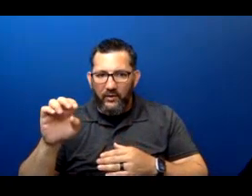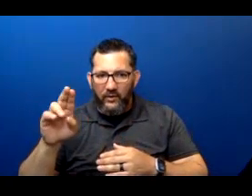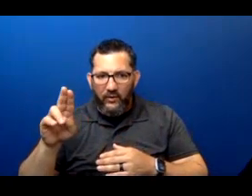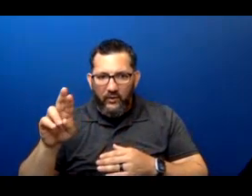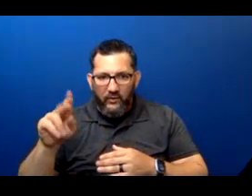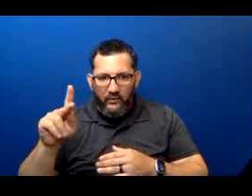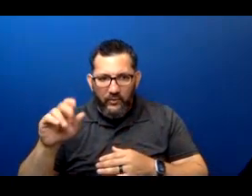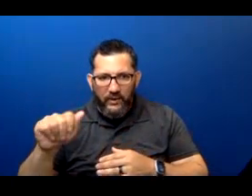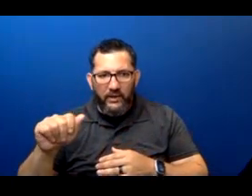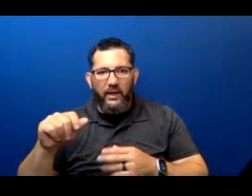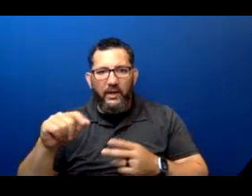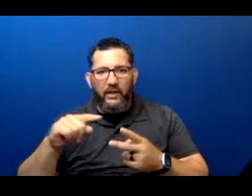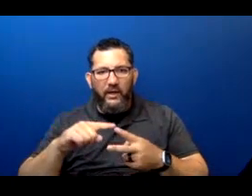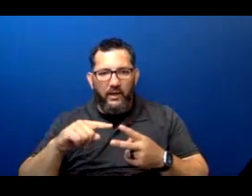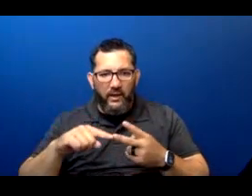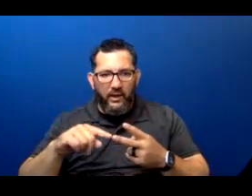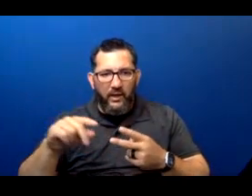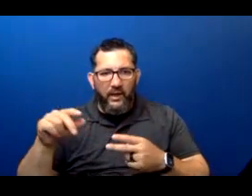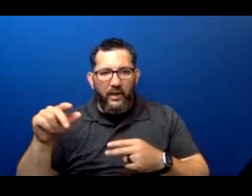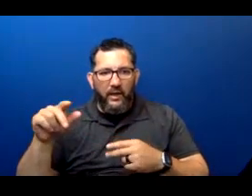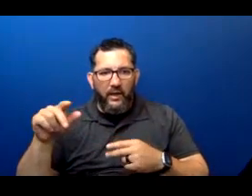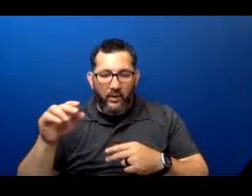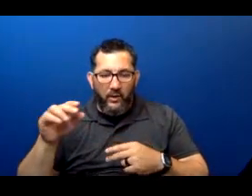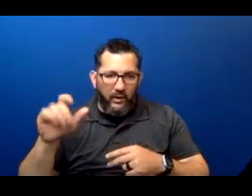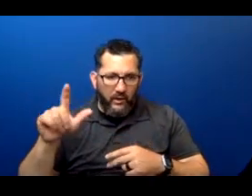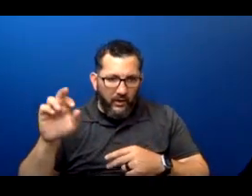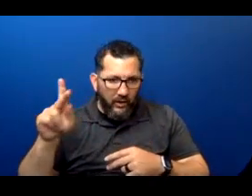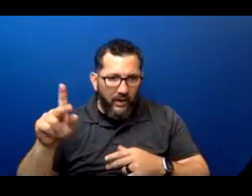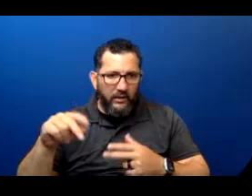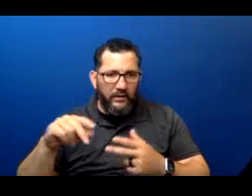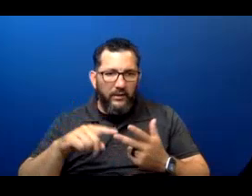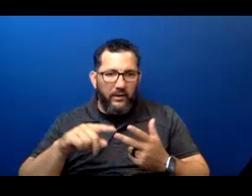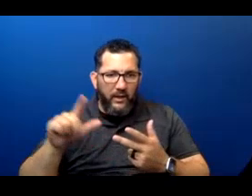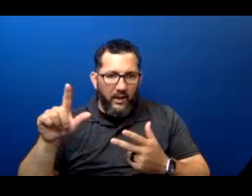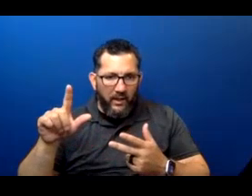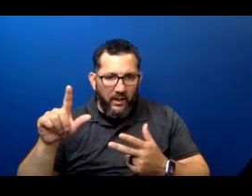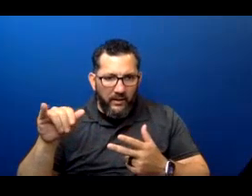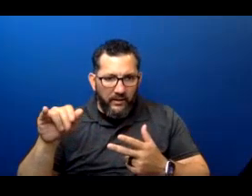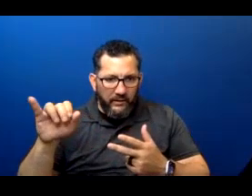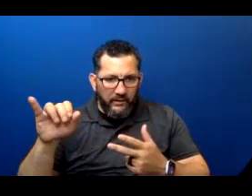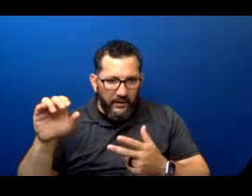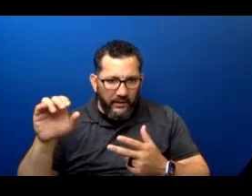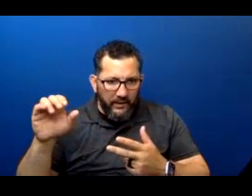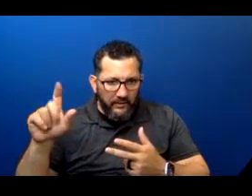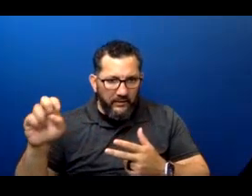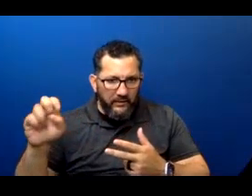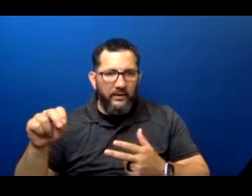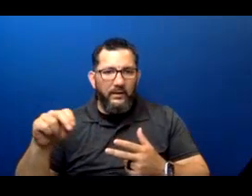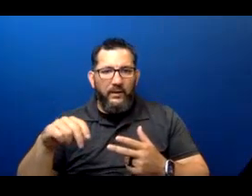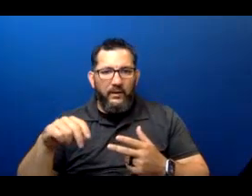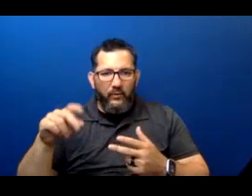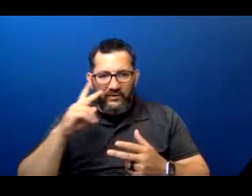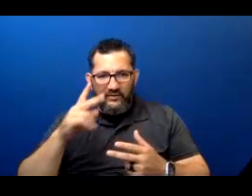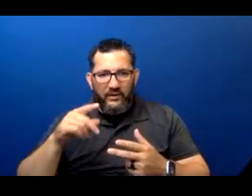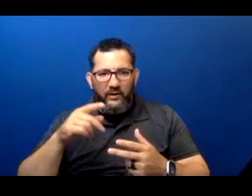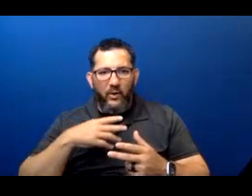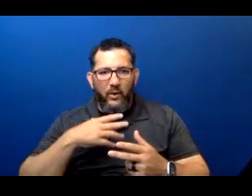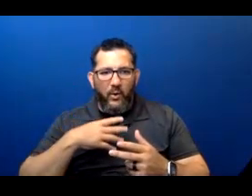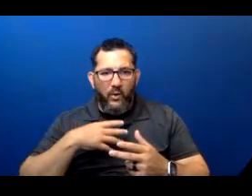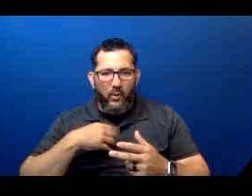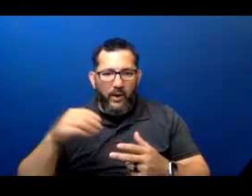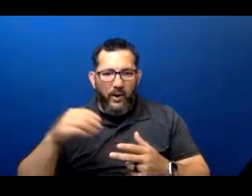Esmeralda, Lander, White Pine, Clark County. These counties have the lowest percentage of vaccinated individuals in the